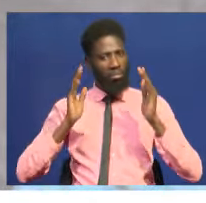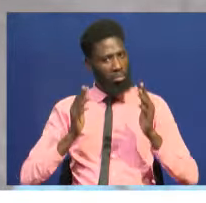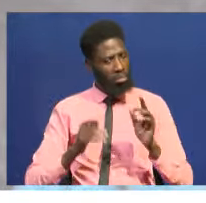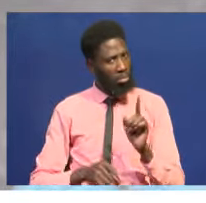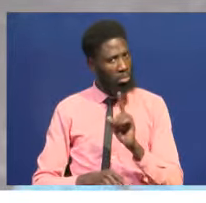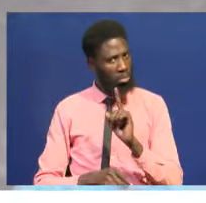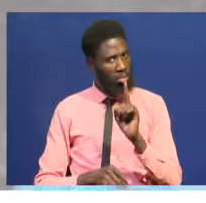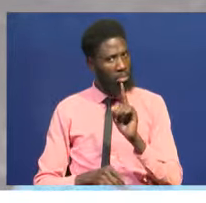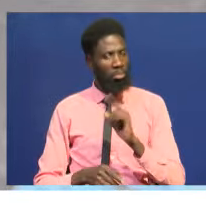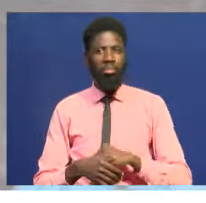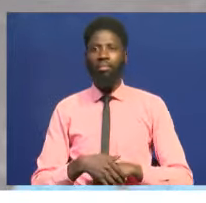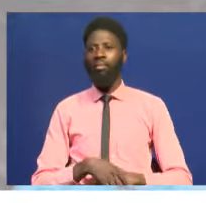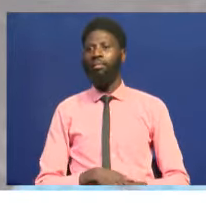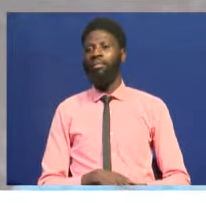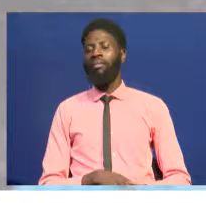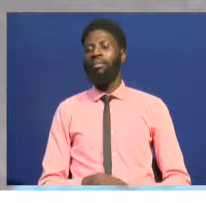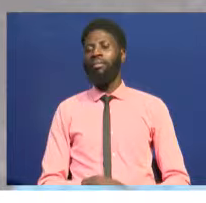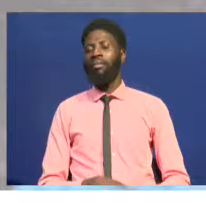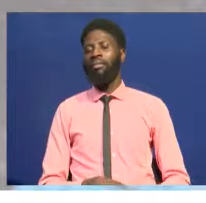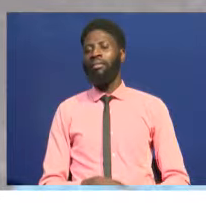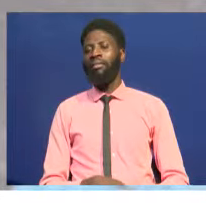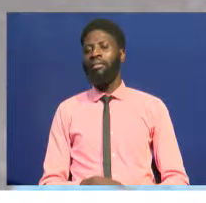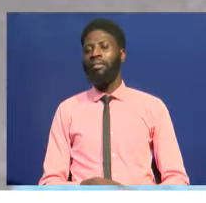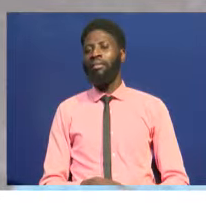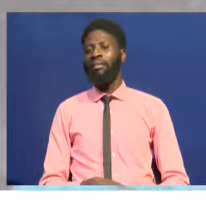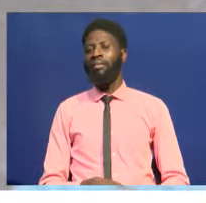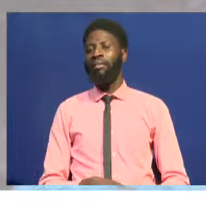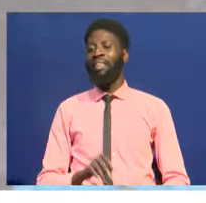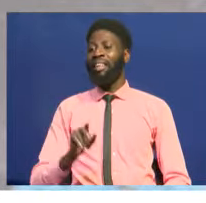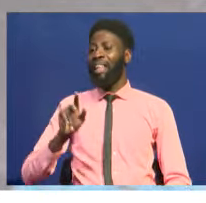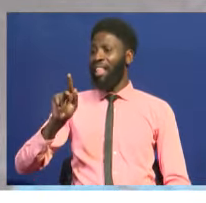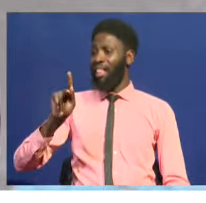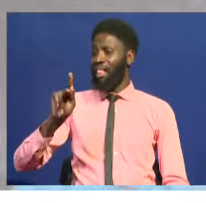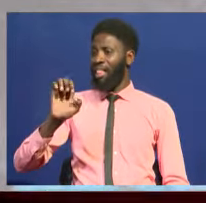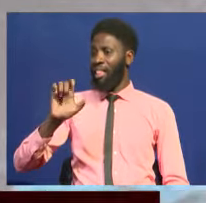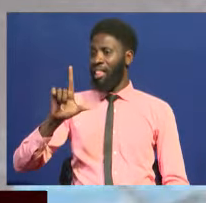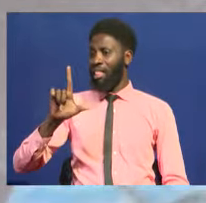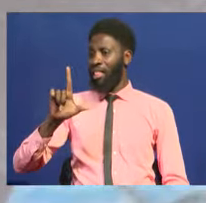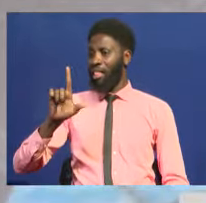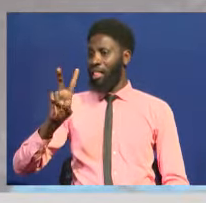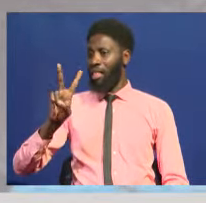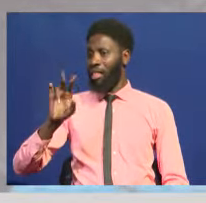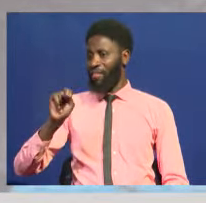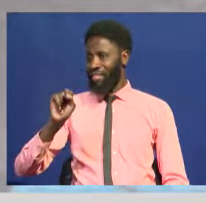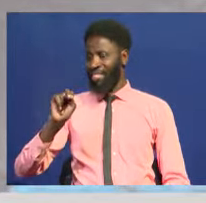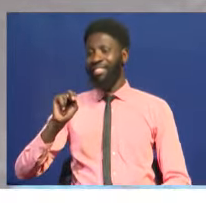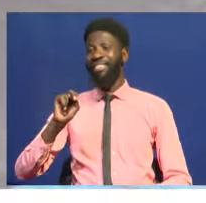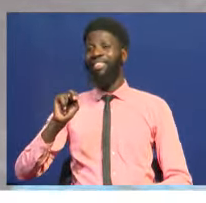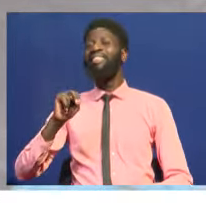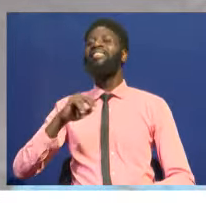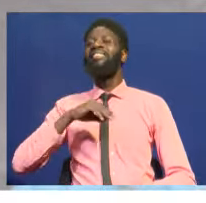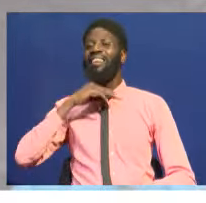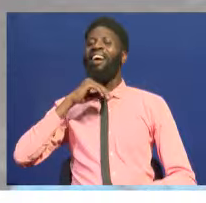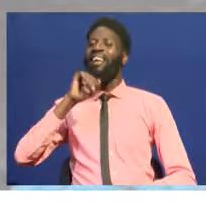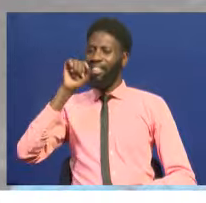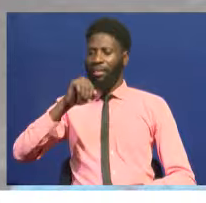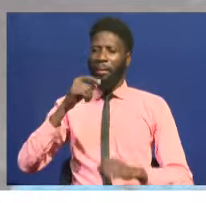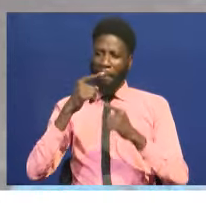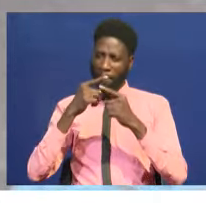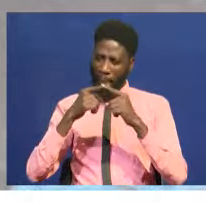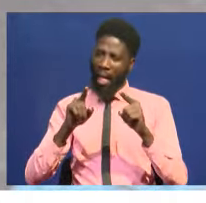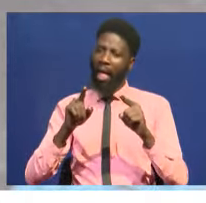I say, Kelvin, even in his death, is speaking to us as Kenya,